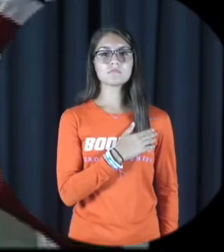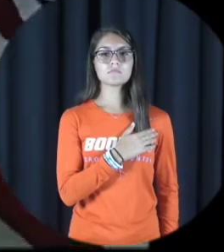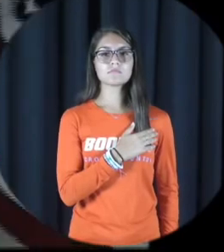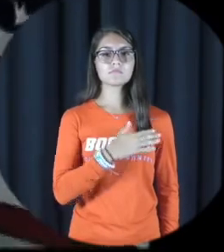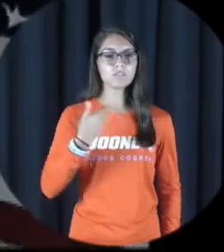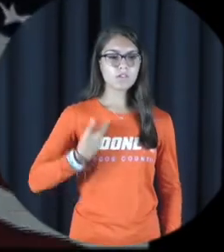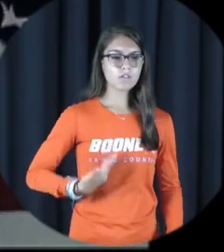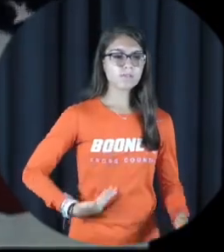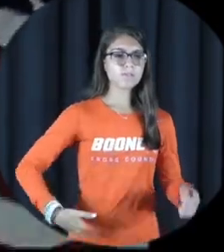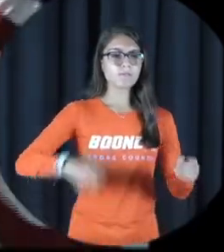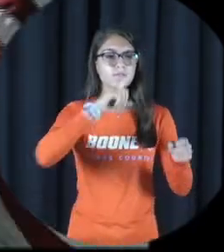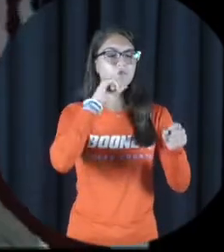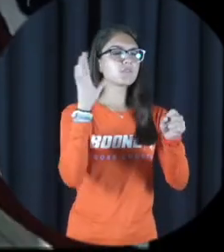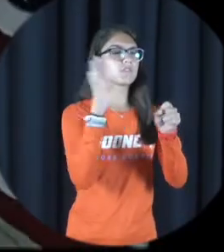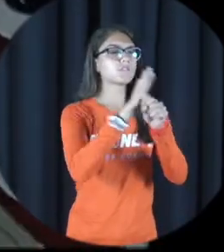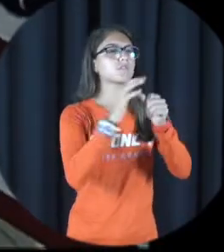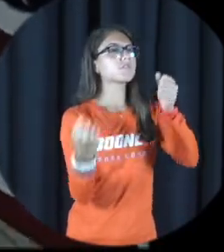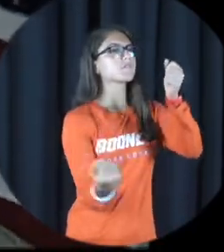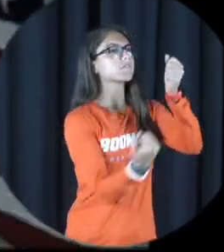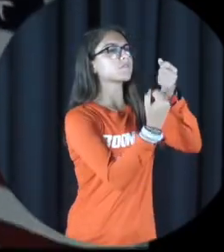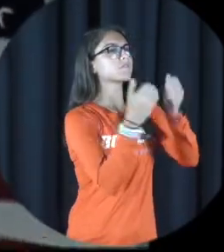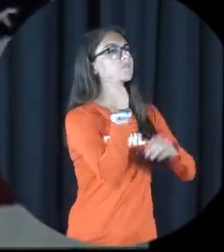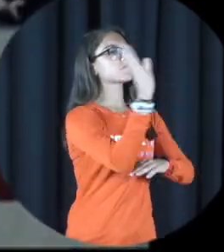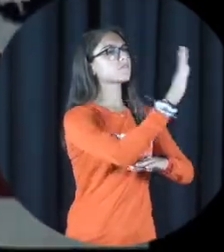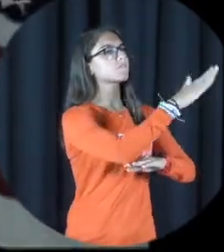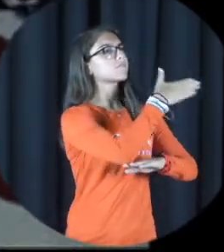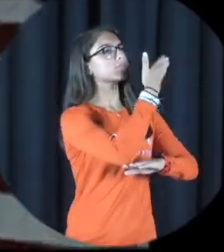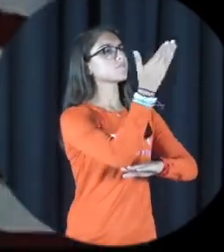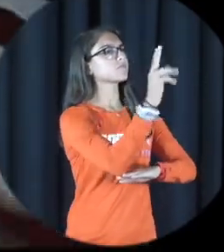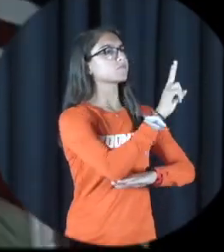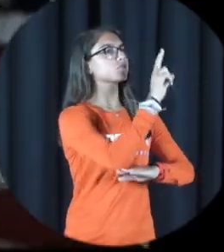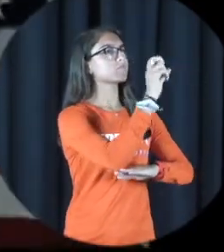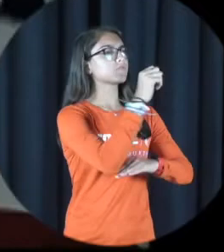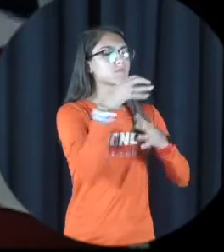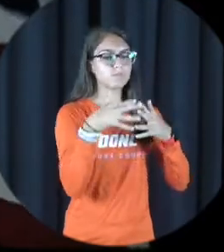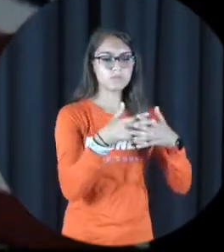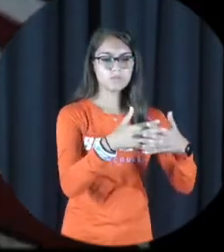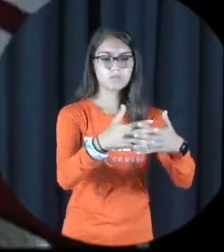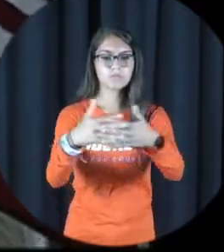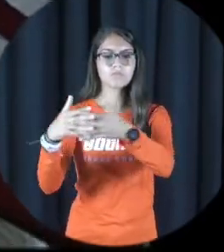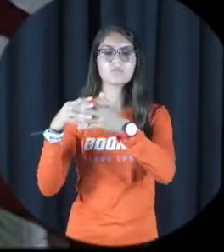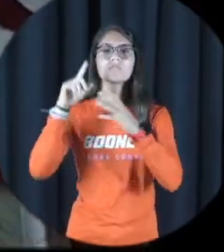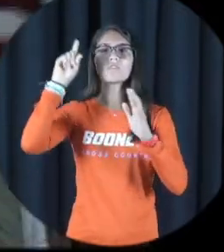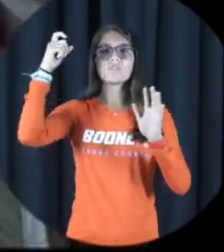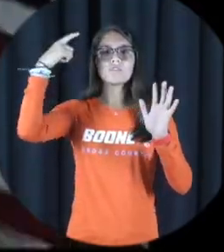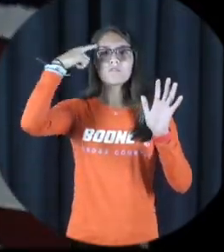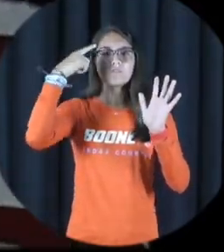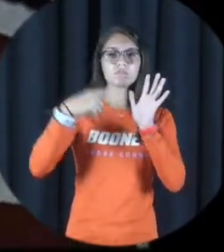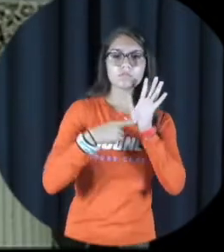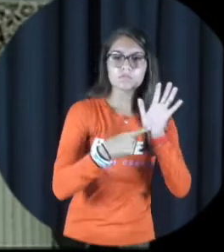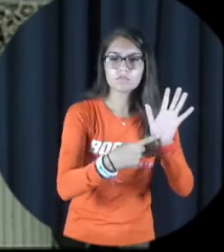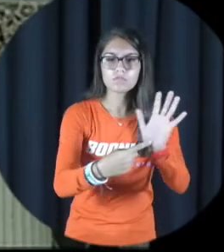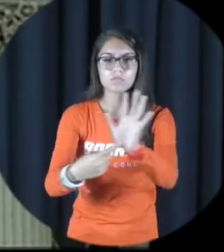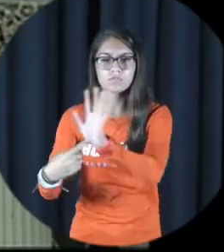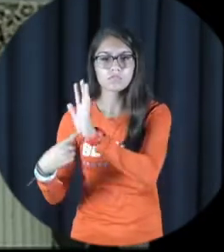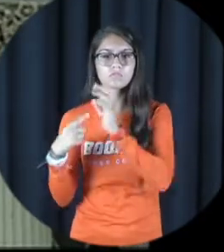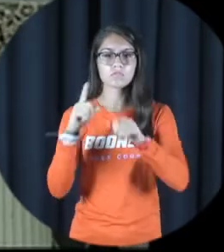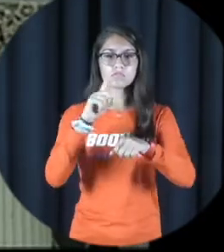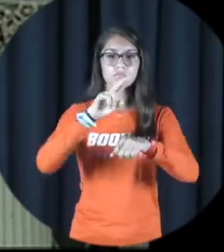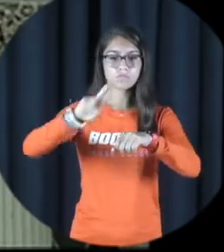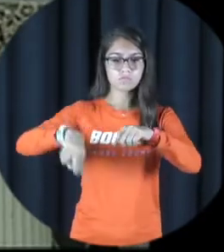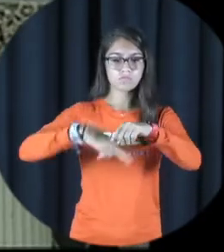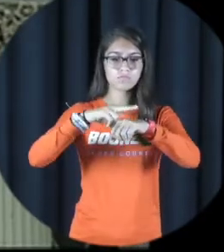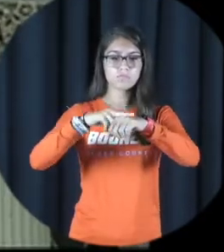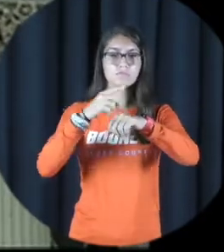I pledge allegiance to the flag of the United States of America and to the republic for which it stands,